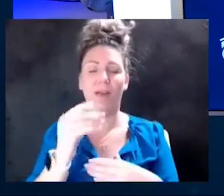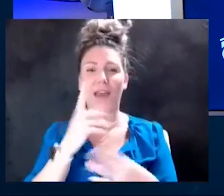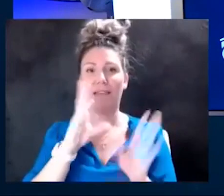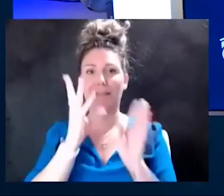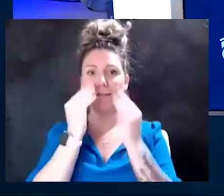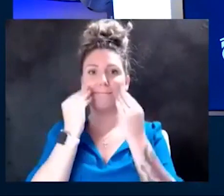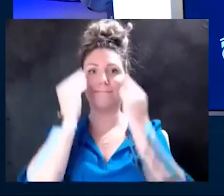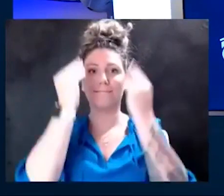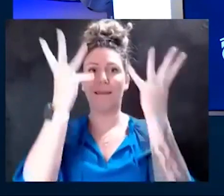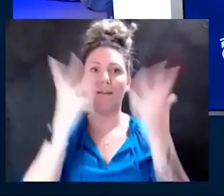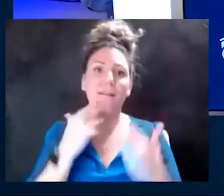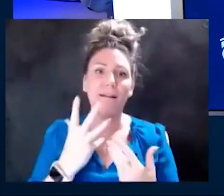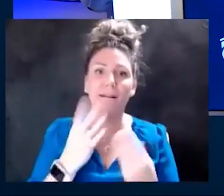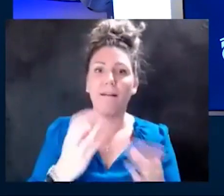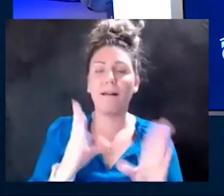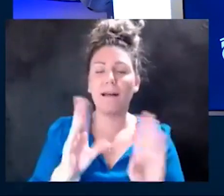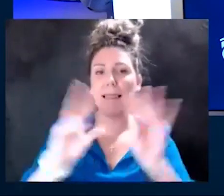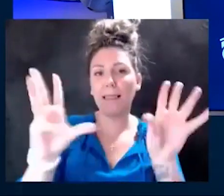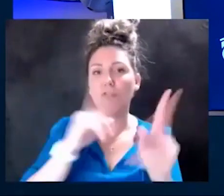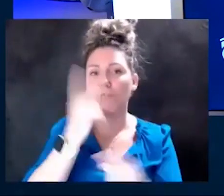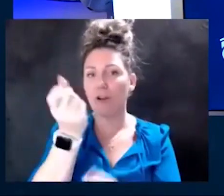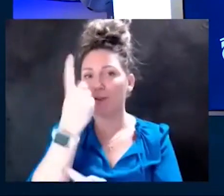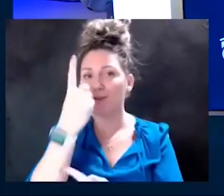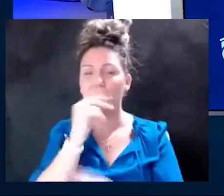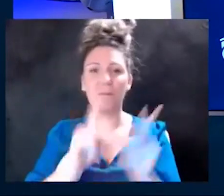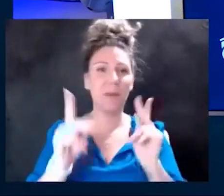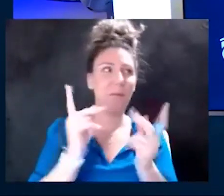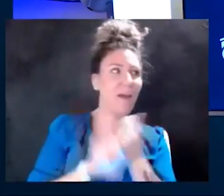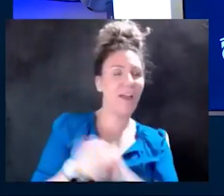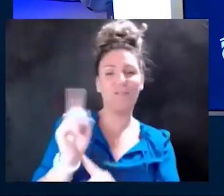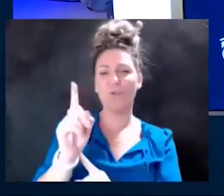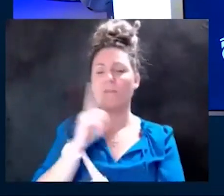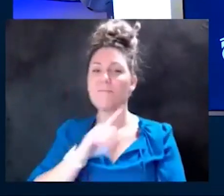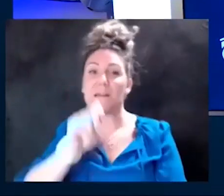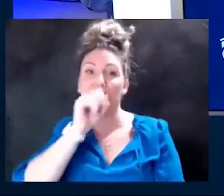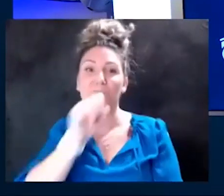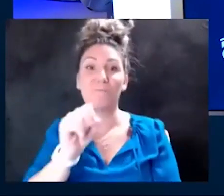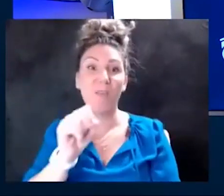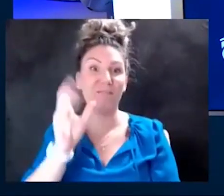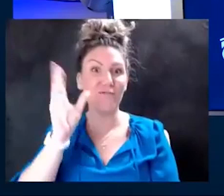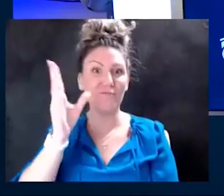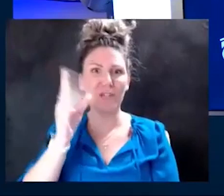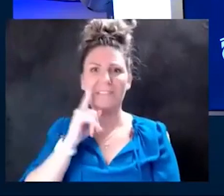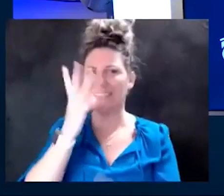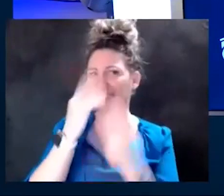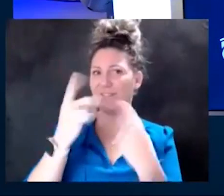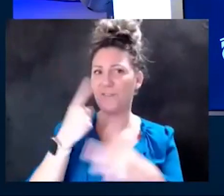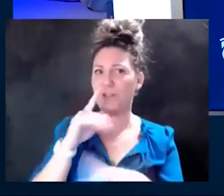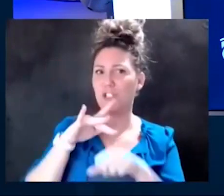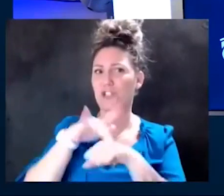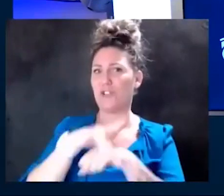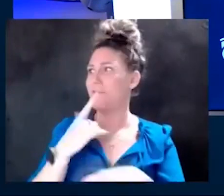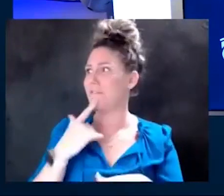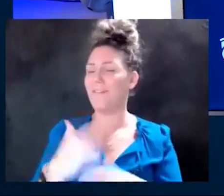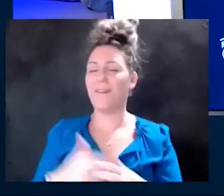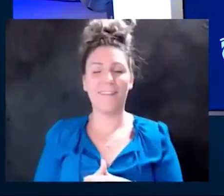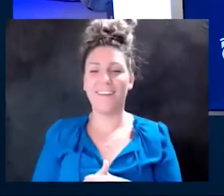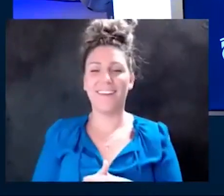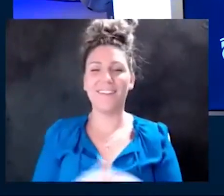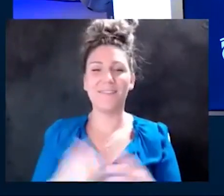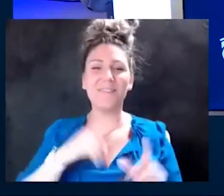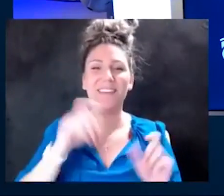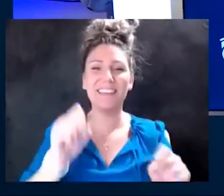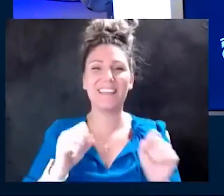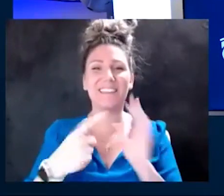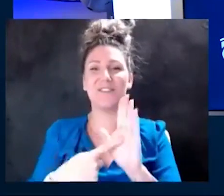people everywhere can look at it. I love the presentation of just the information you had earlier, because when you can show data and